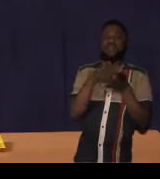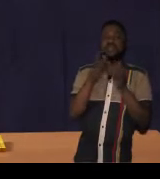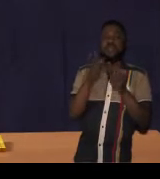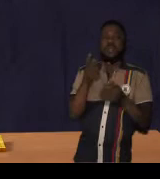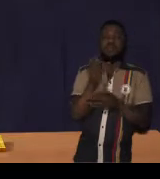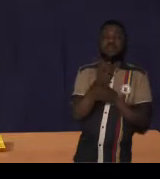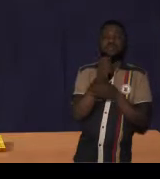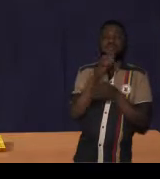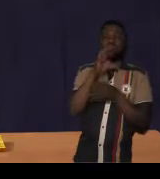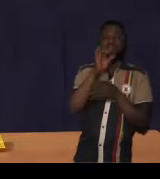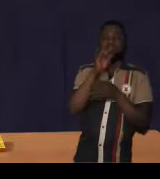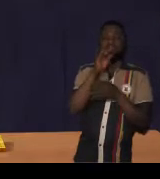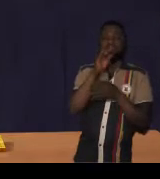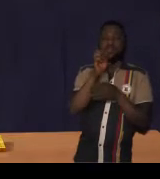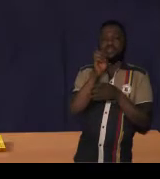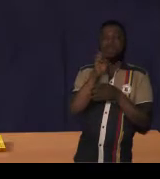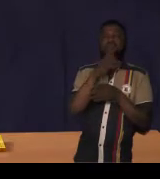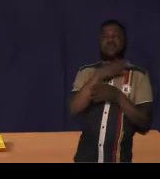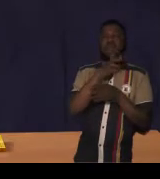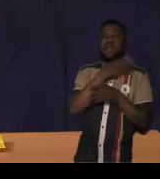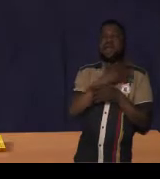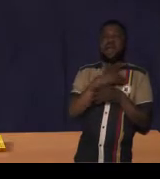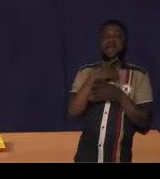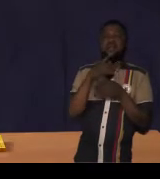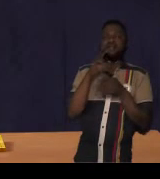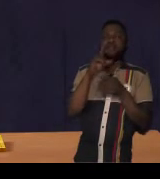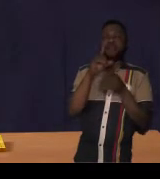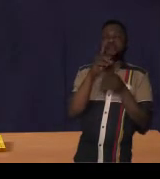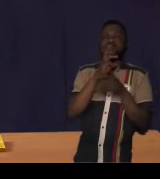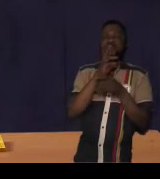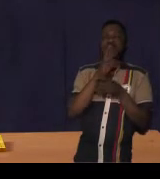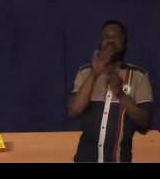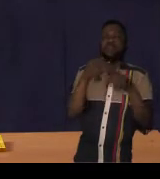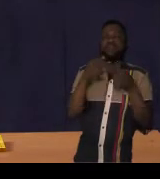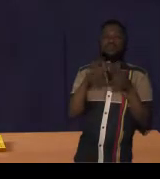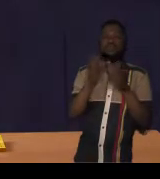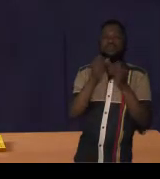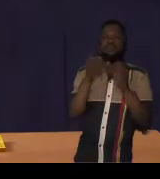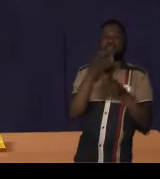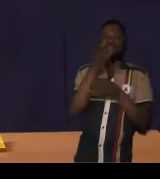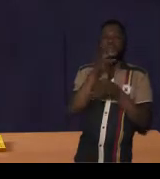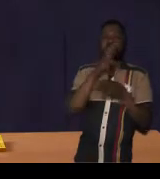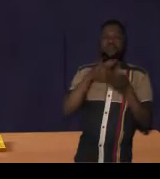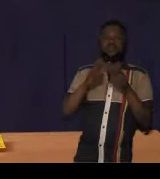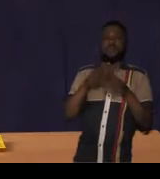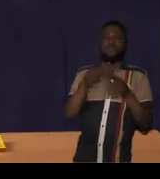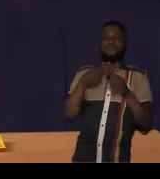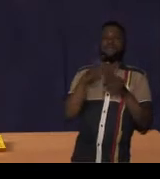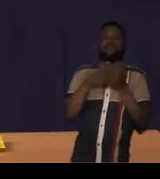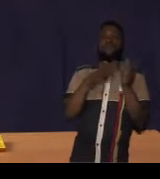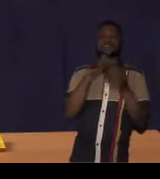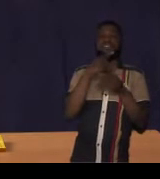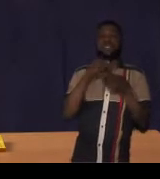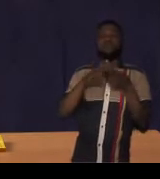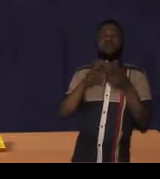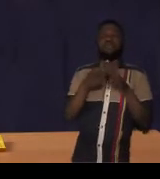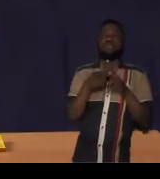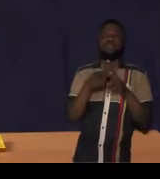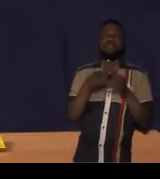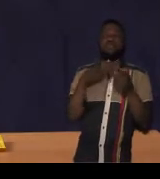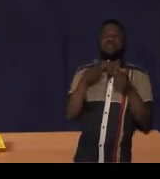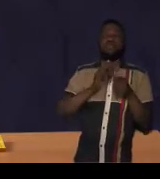So cubes and liquid, they go into a solid shape that is hollow. That means there is a relationship. So, but what is the